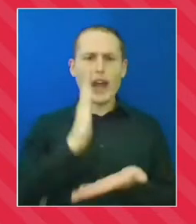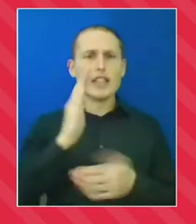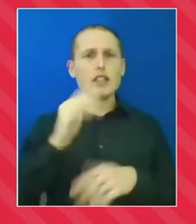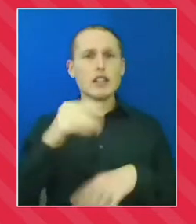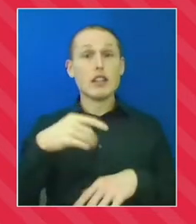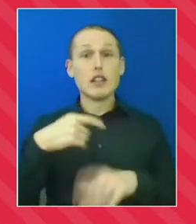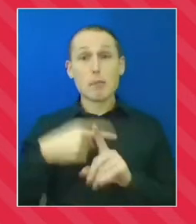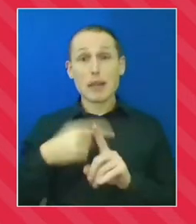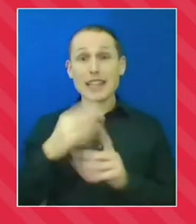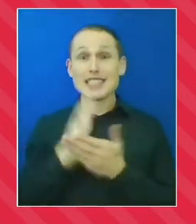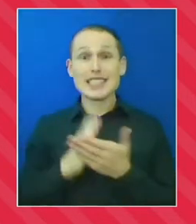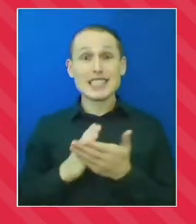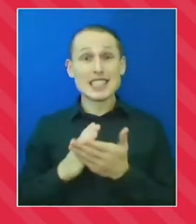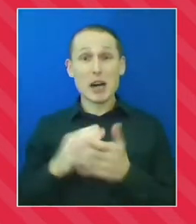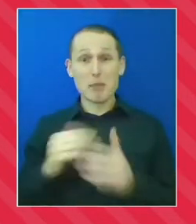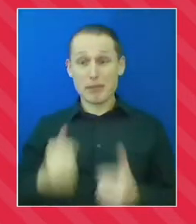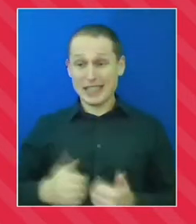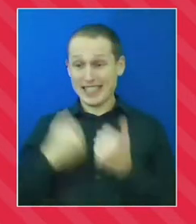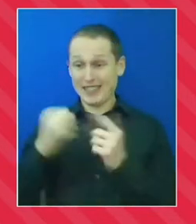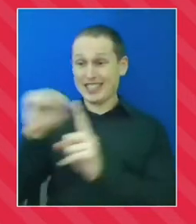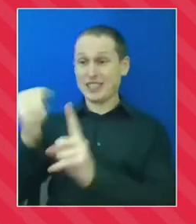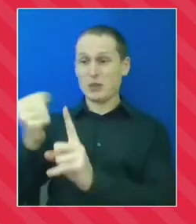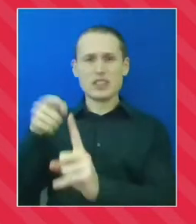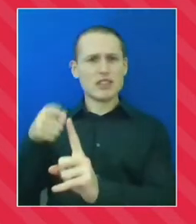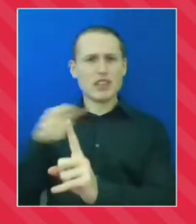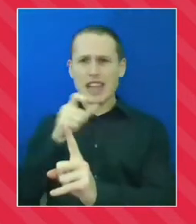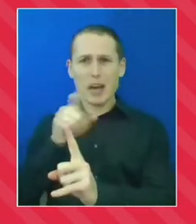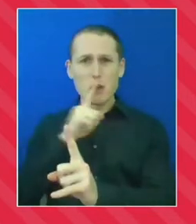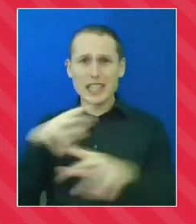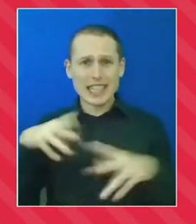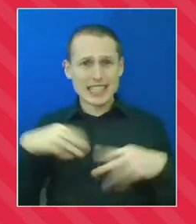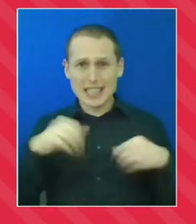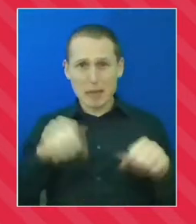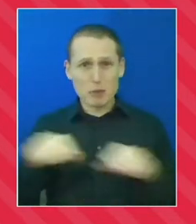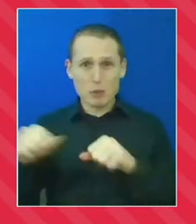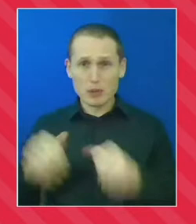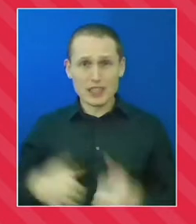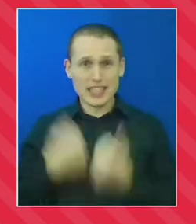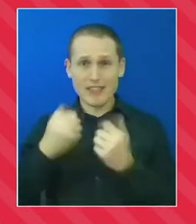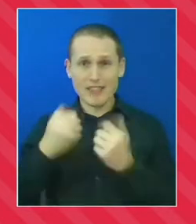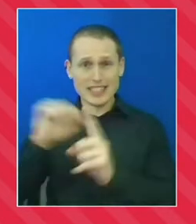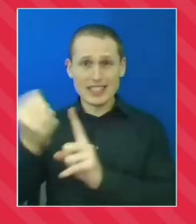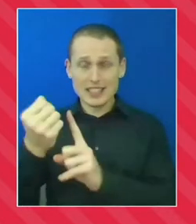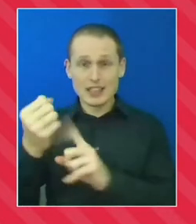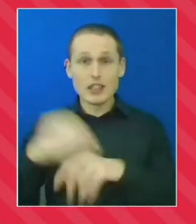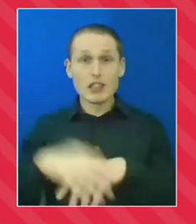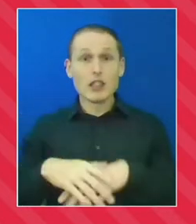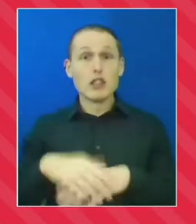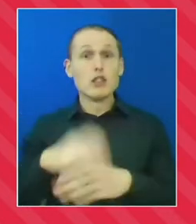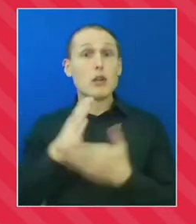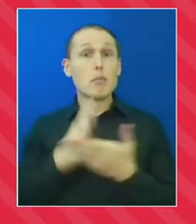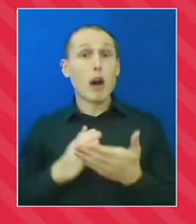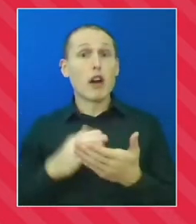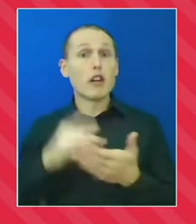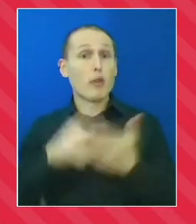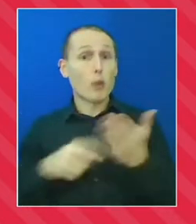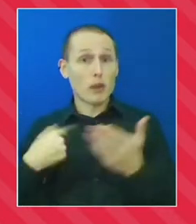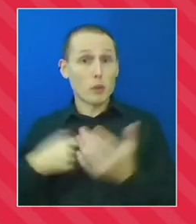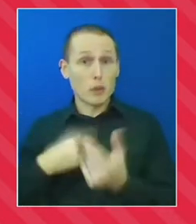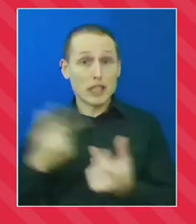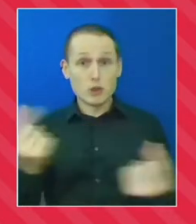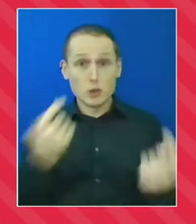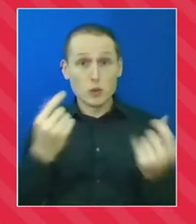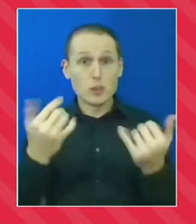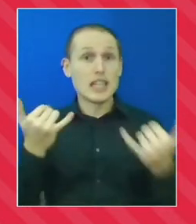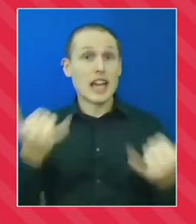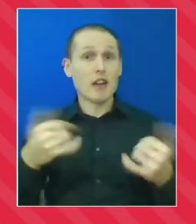living under, they're unacceptable conditions. So part of the idea of what we do now and then what's the